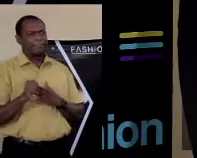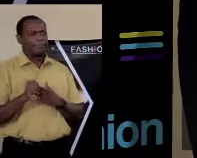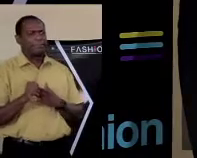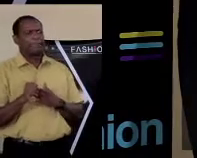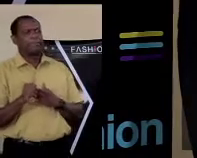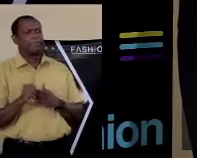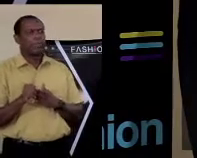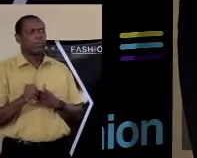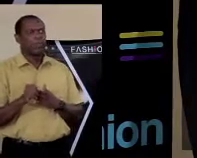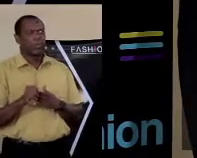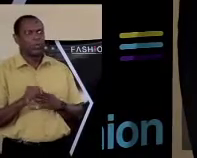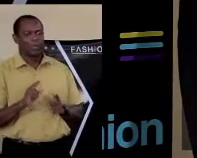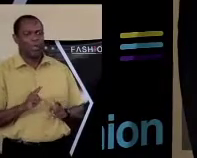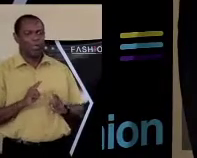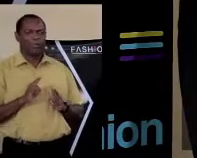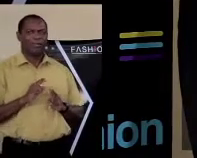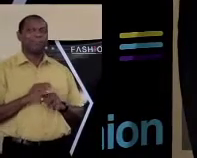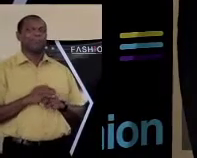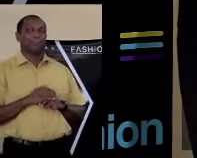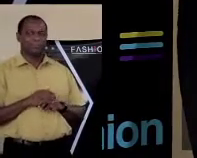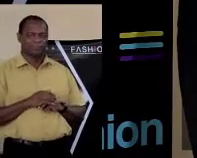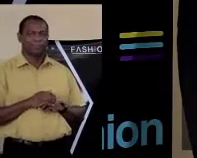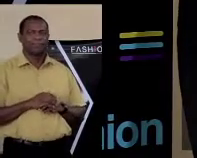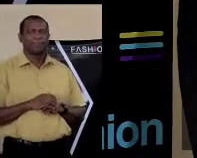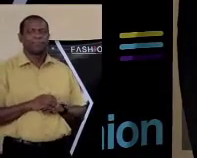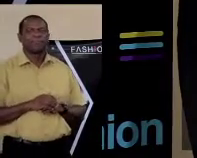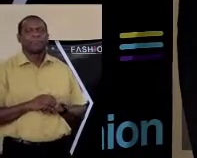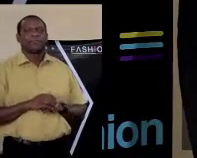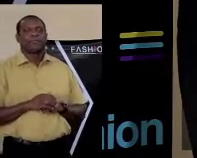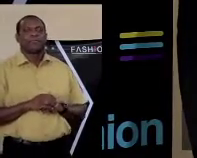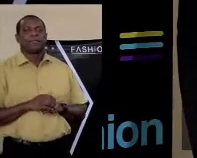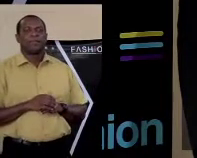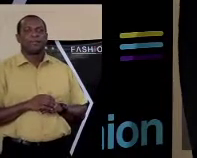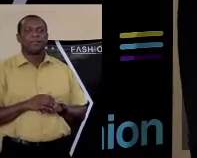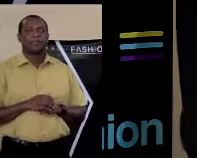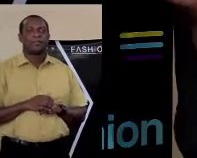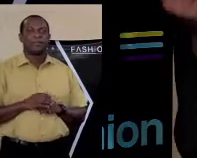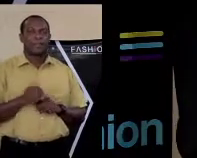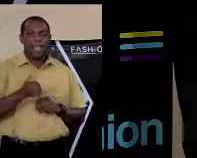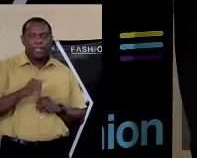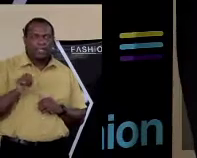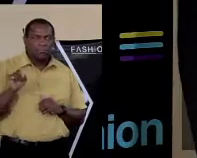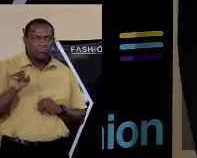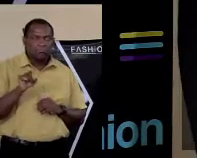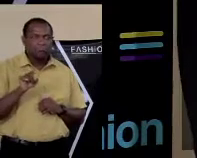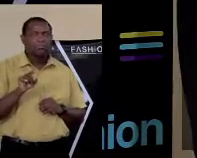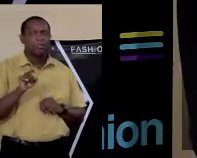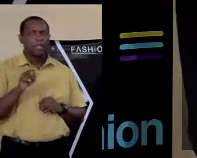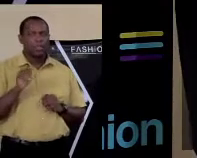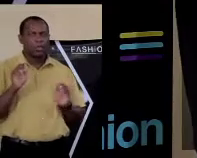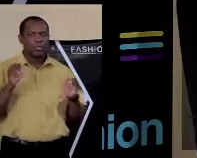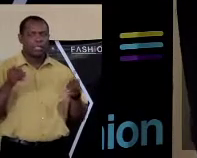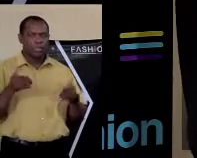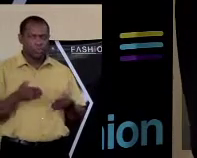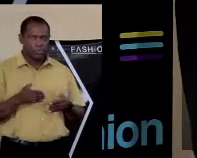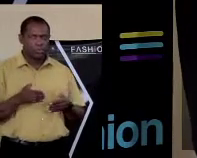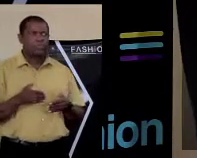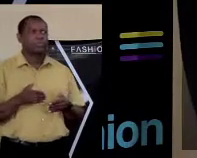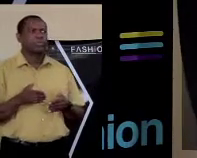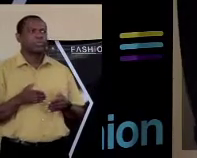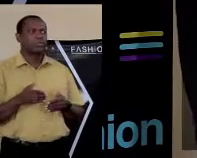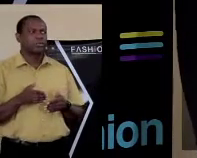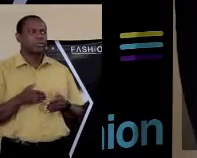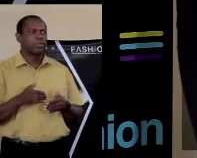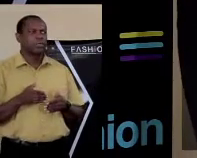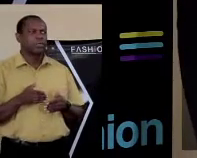esteemed panel is my honor this morning. And just in case anybody, I know Lisa introduced and you all and said